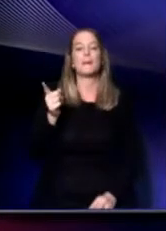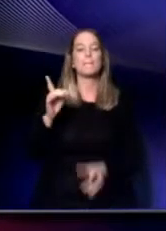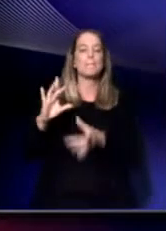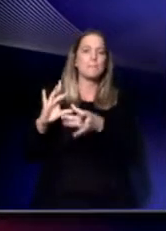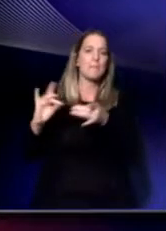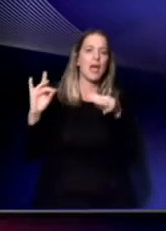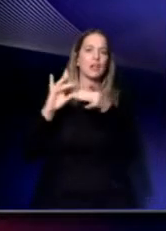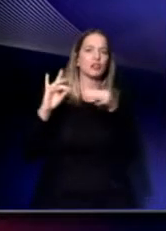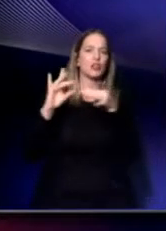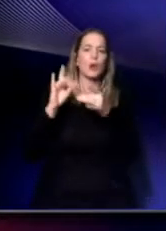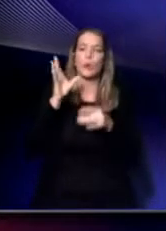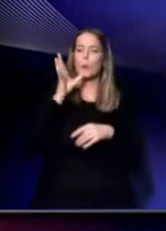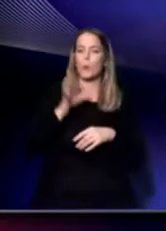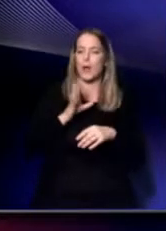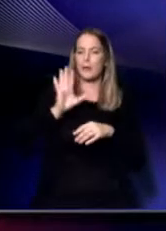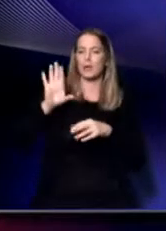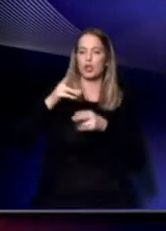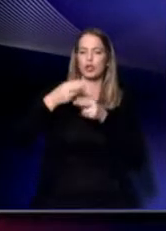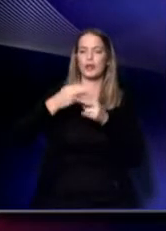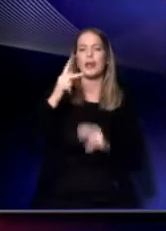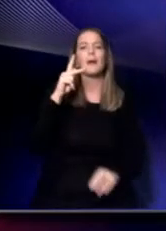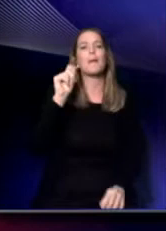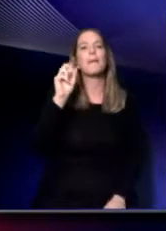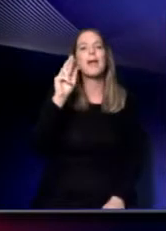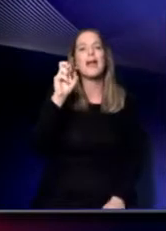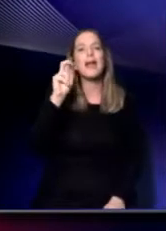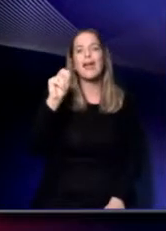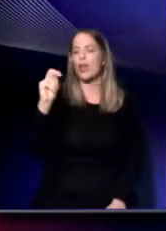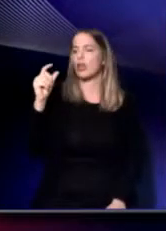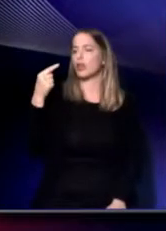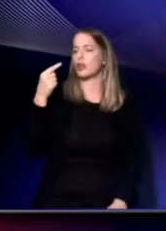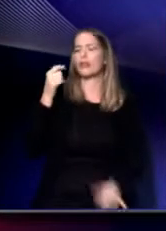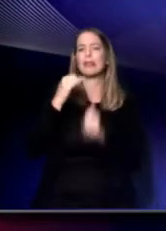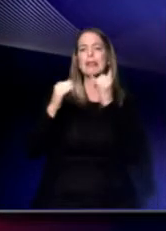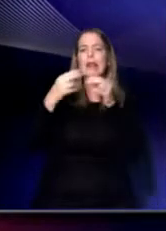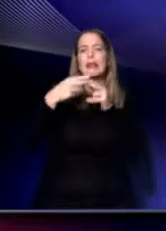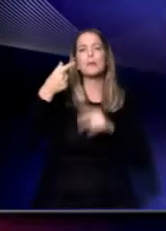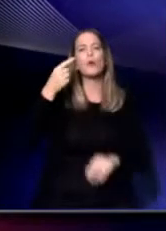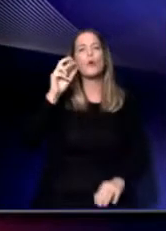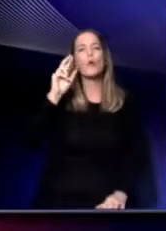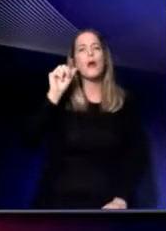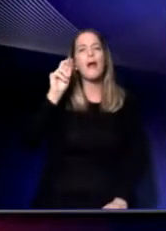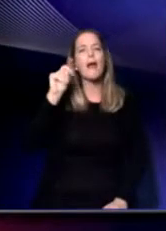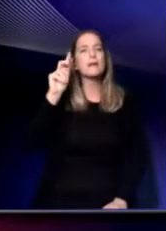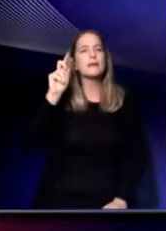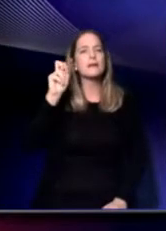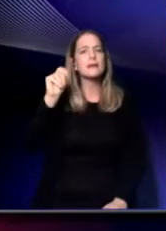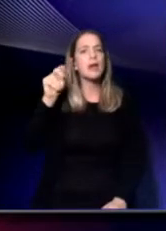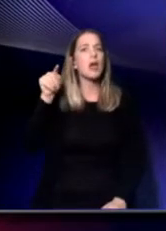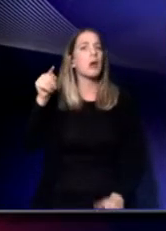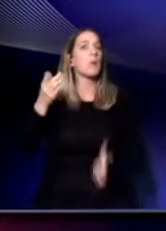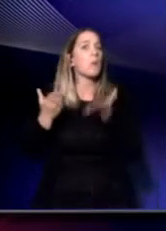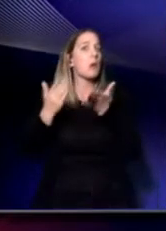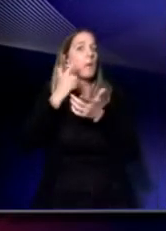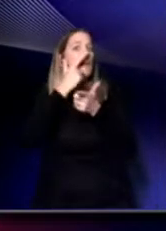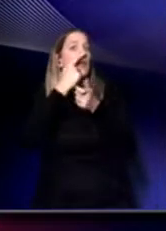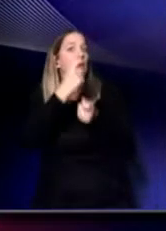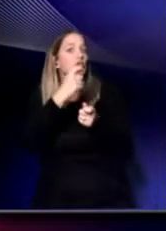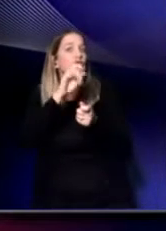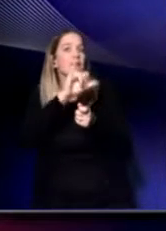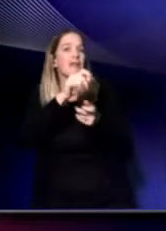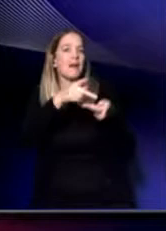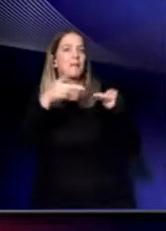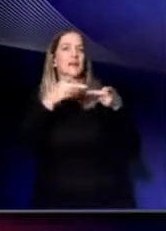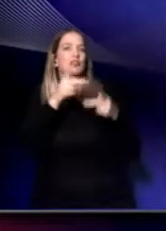mentioned that a woman by the name of Karen Grandin, I think is her last name, may be interested in either the ombudsman position